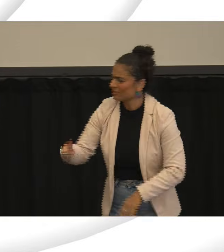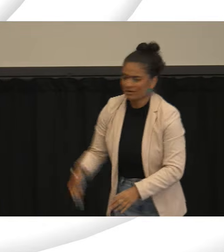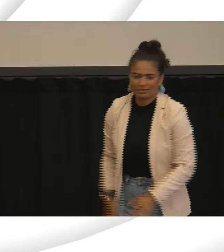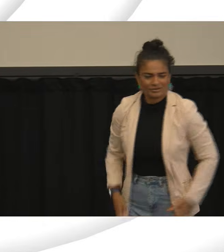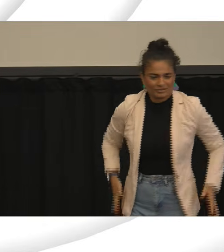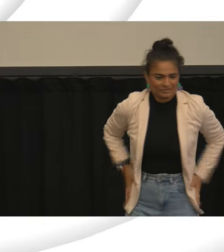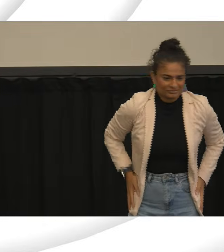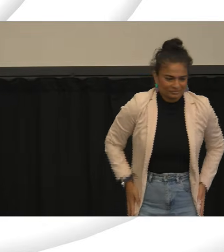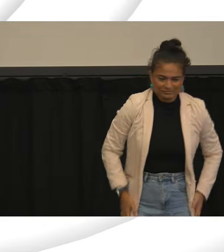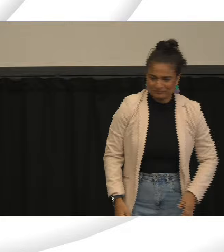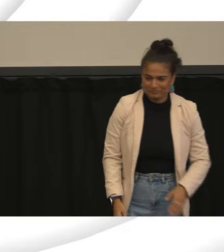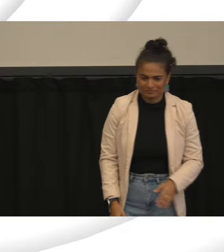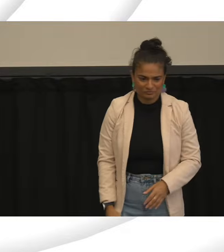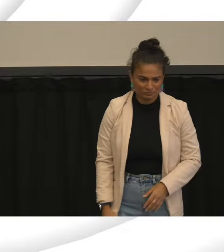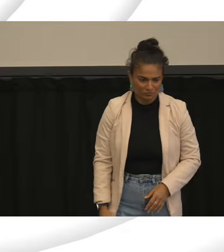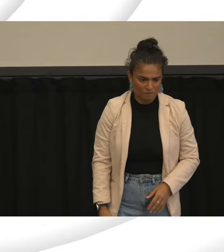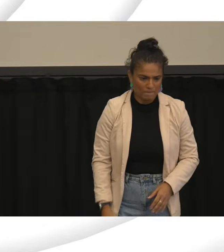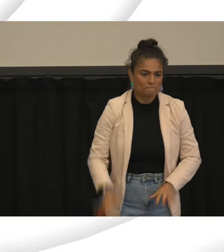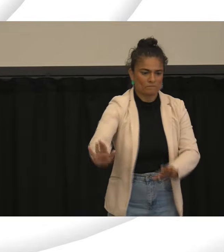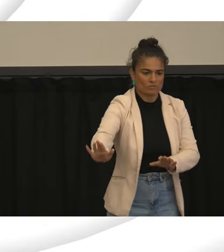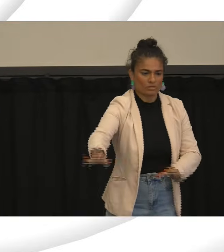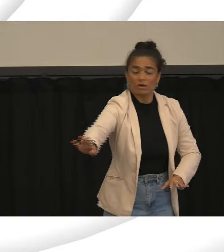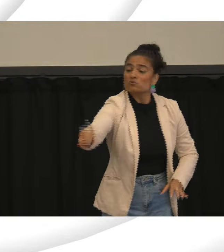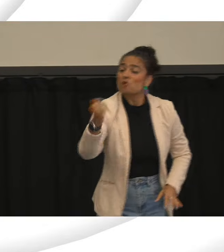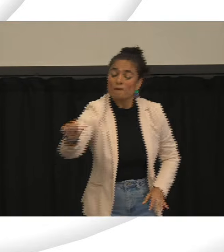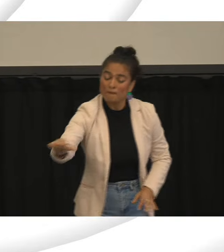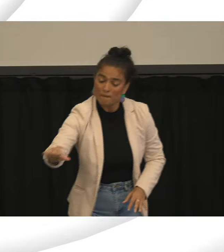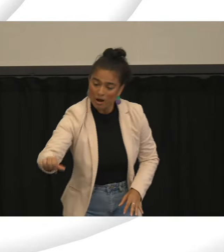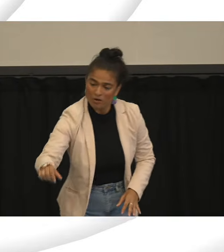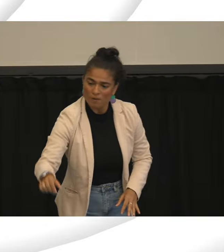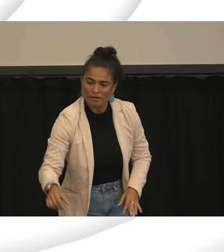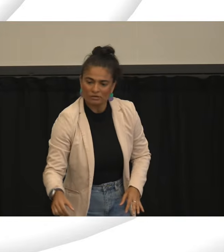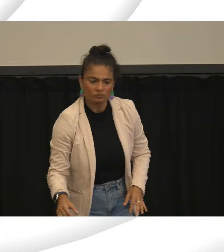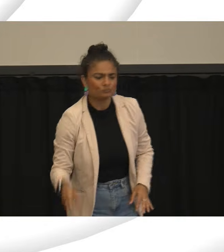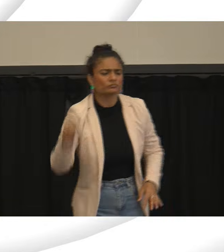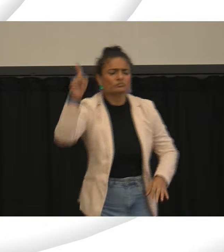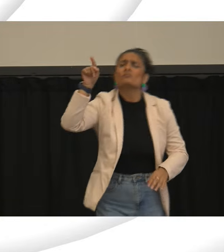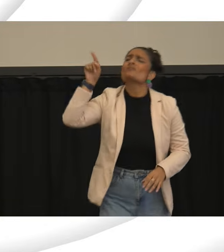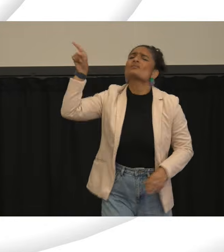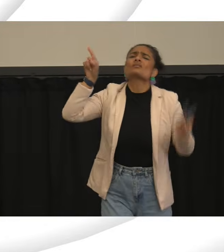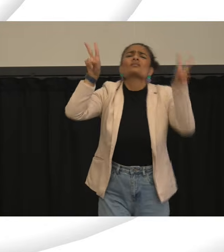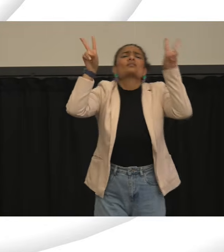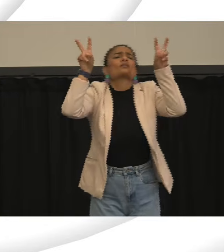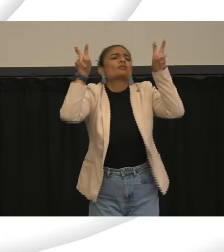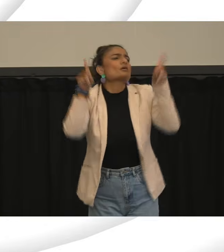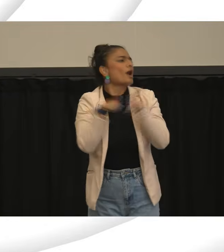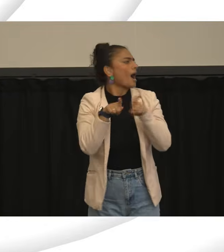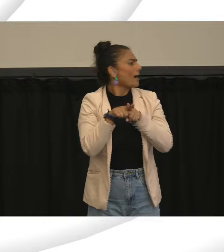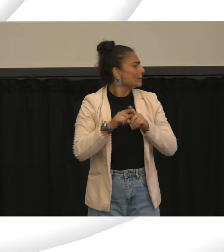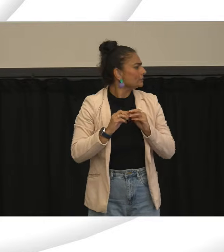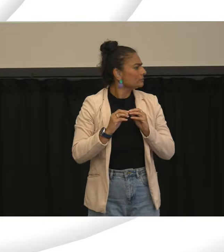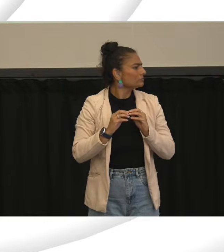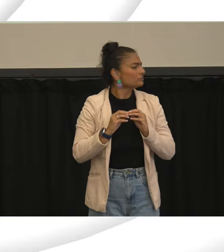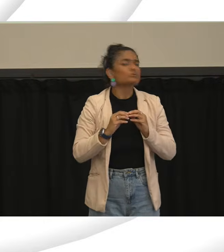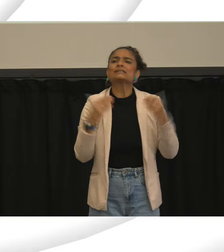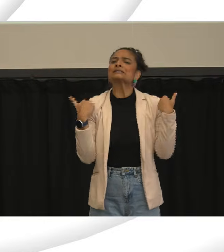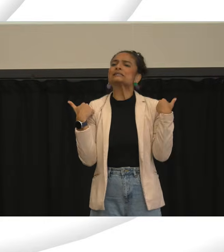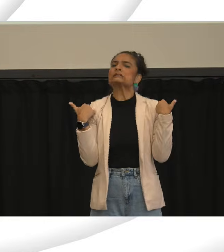Wait, I do have, someone has the clicker. Thank you so much. Can you go back one page?